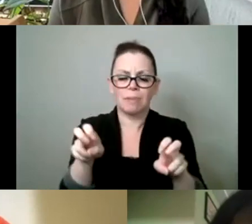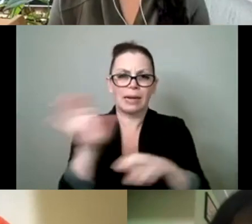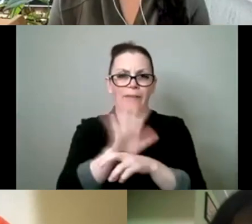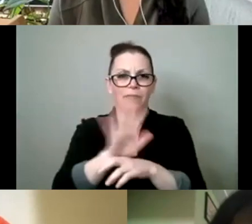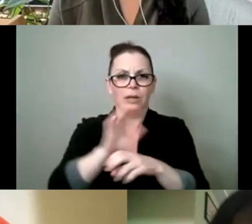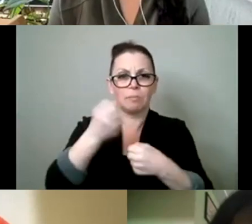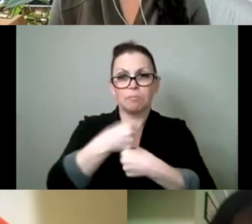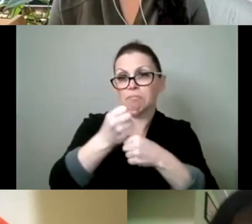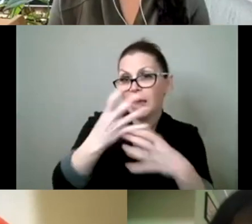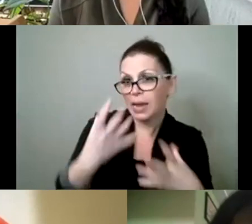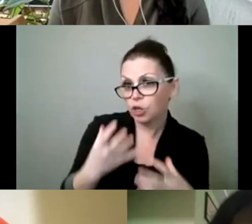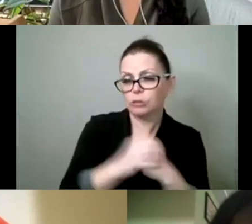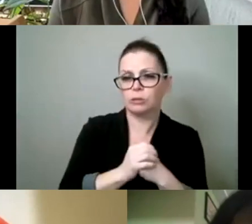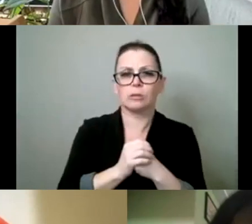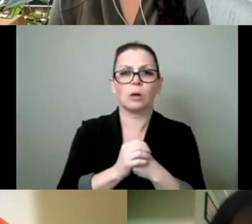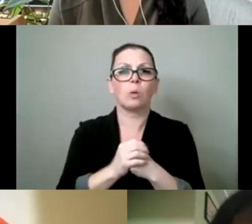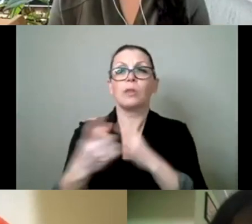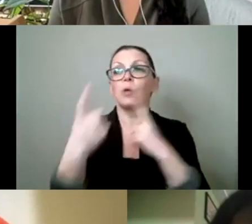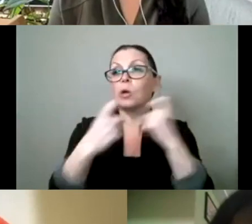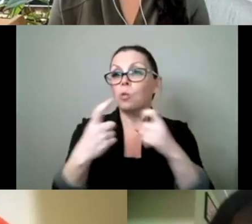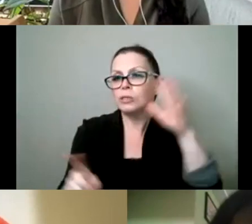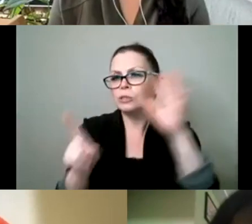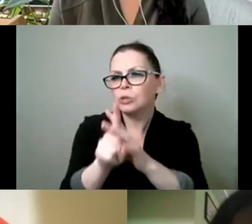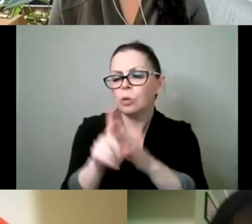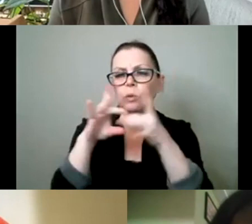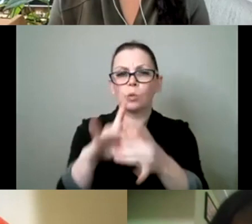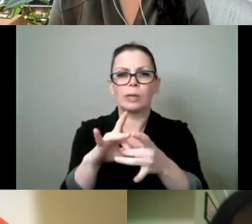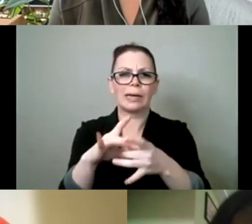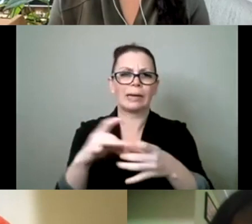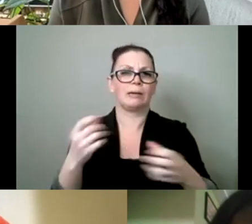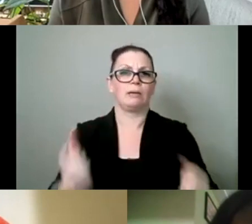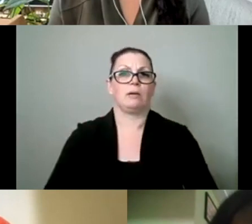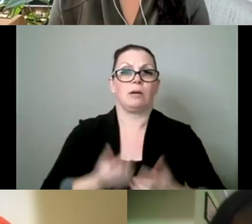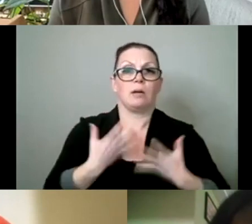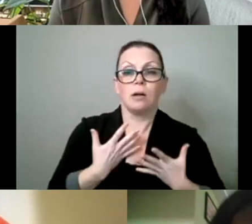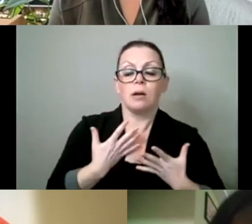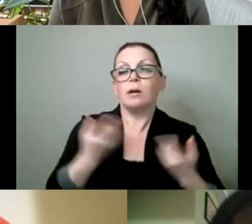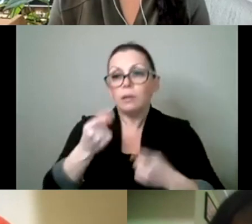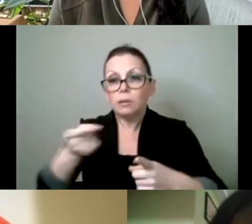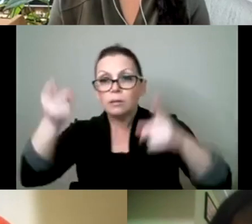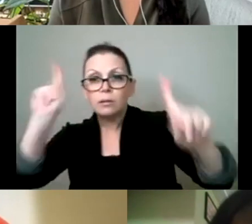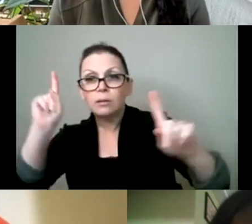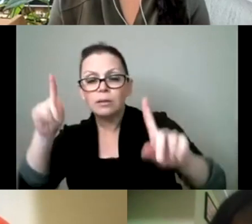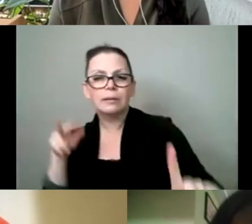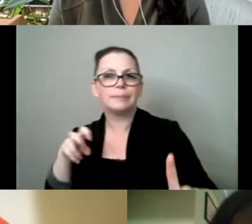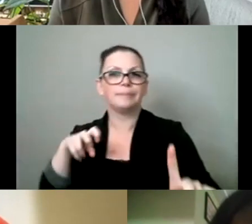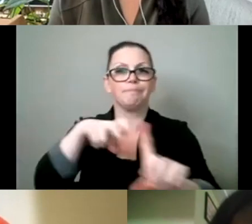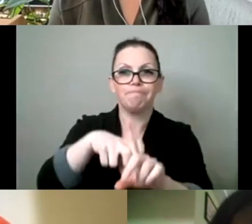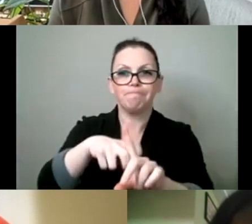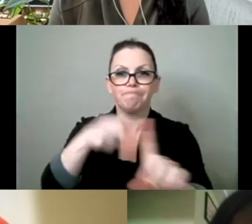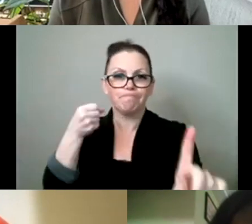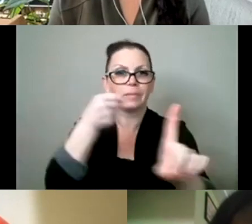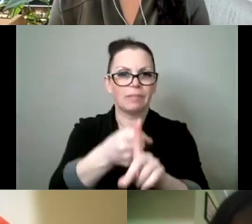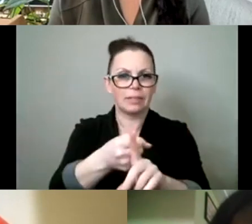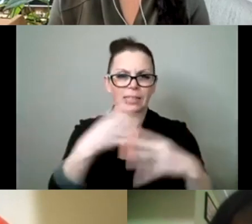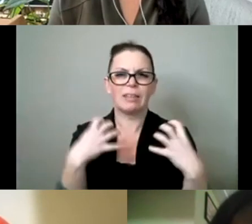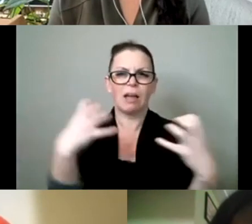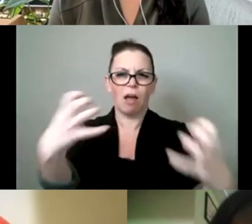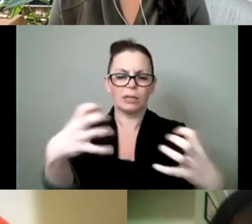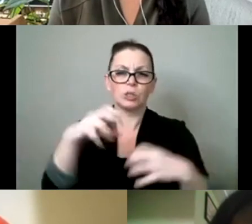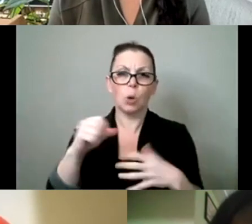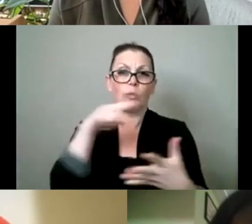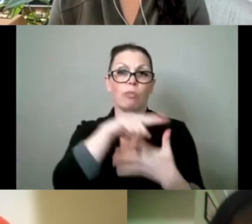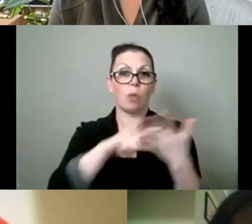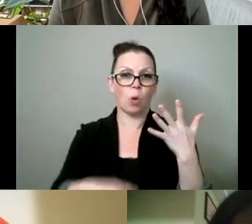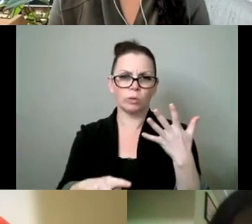back questions about inspiration and creativity and execution and reaching your audience. And I think that